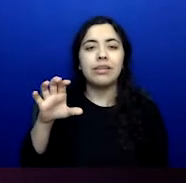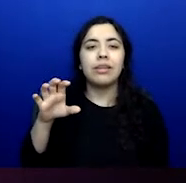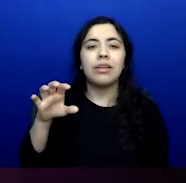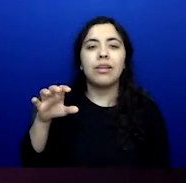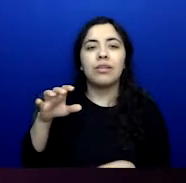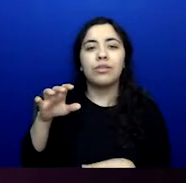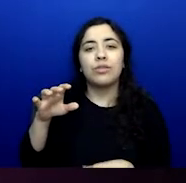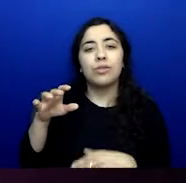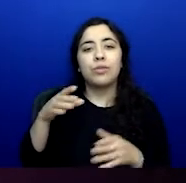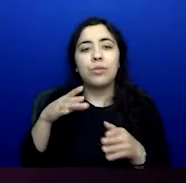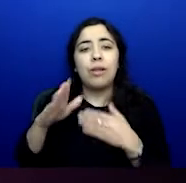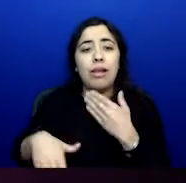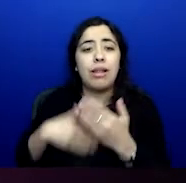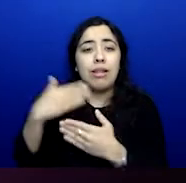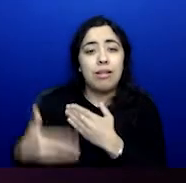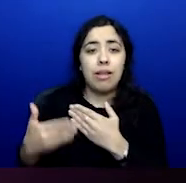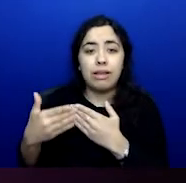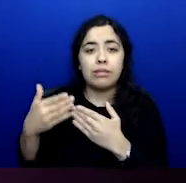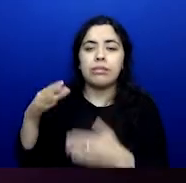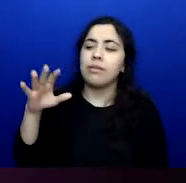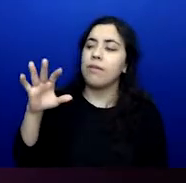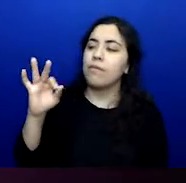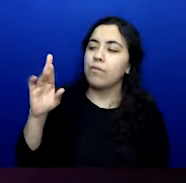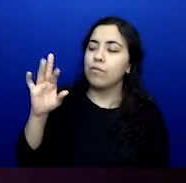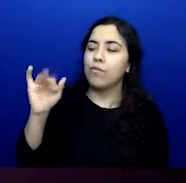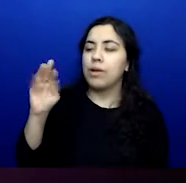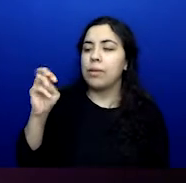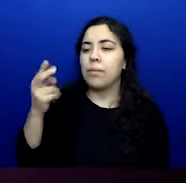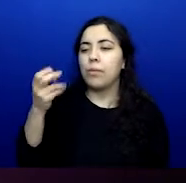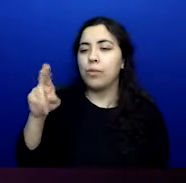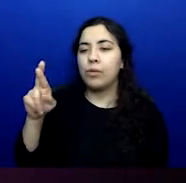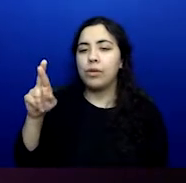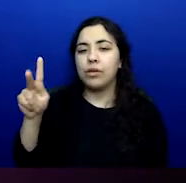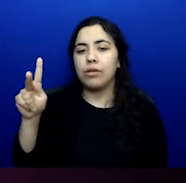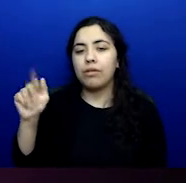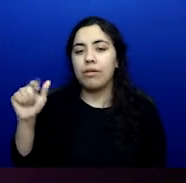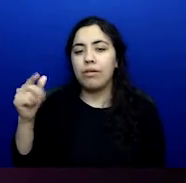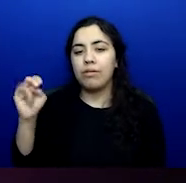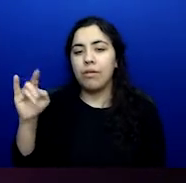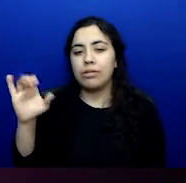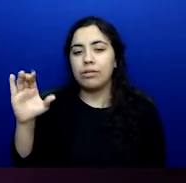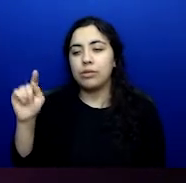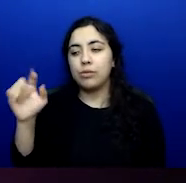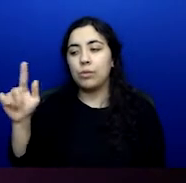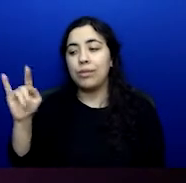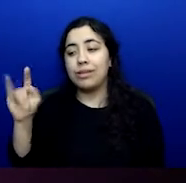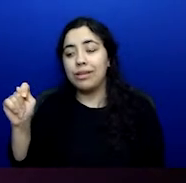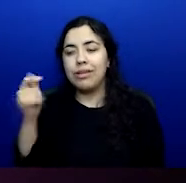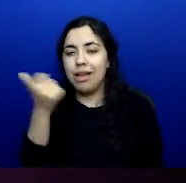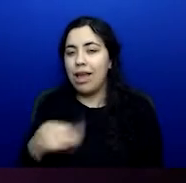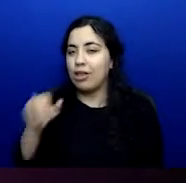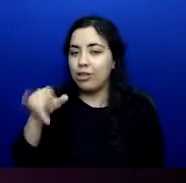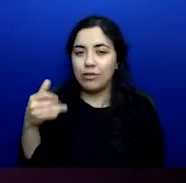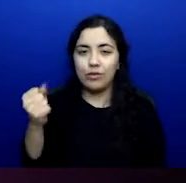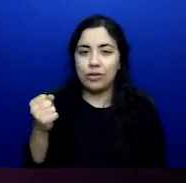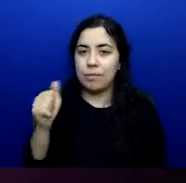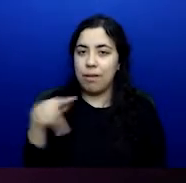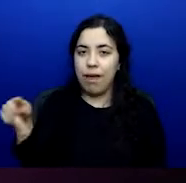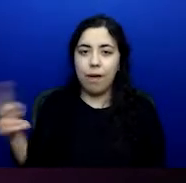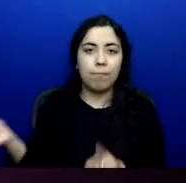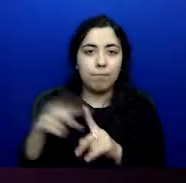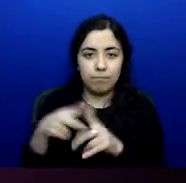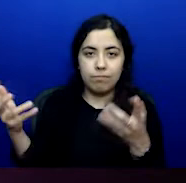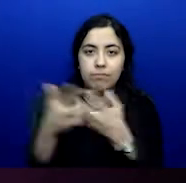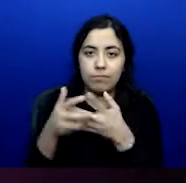to instead be a framework-agnostic toolkit that you can use with any JavaScript application. The RFC was very